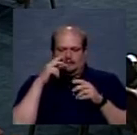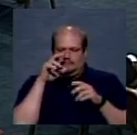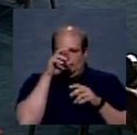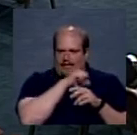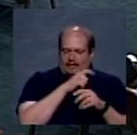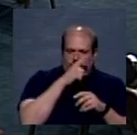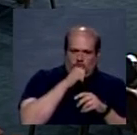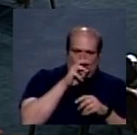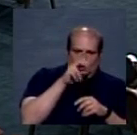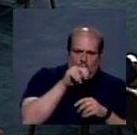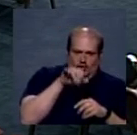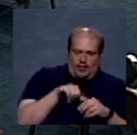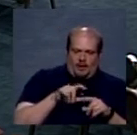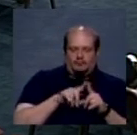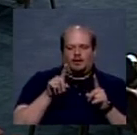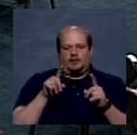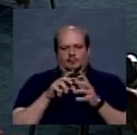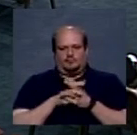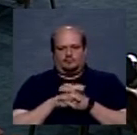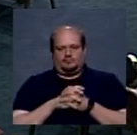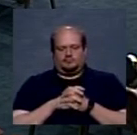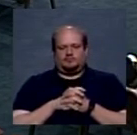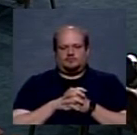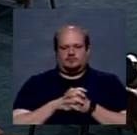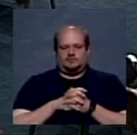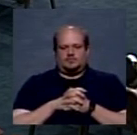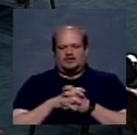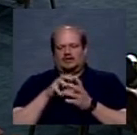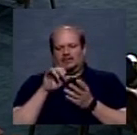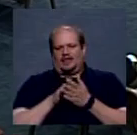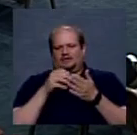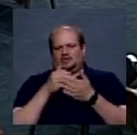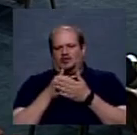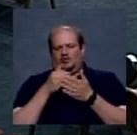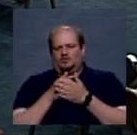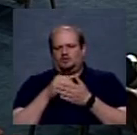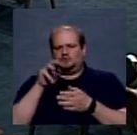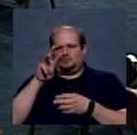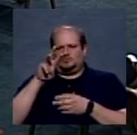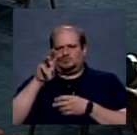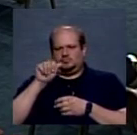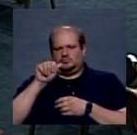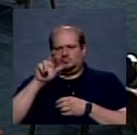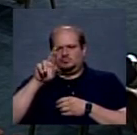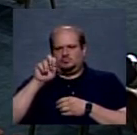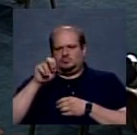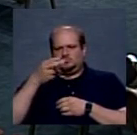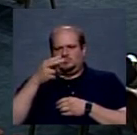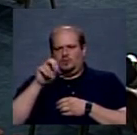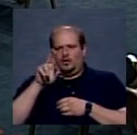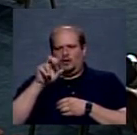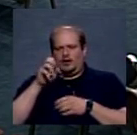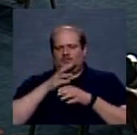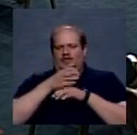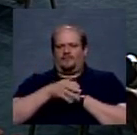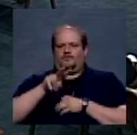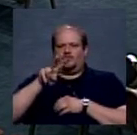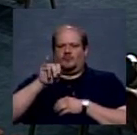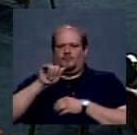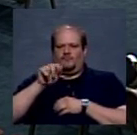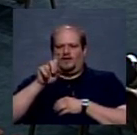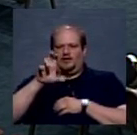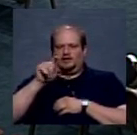to whose it is, but no, I bet just you. The address. Oh, I mean. It's over there by the warehouses, right after the viaduct. Mayor,